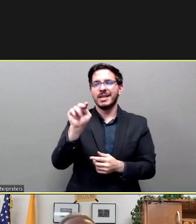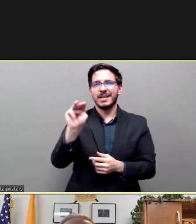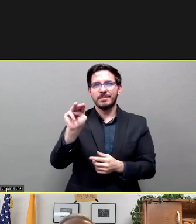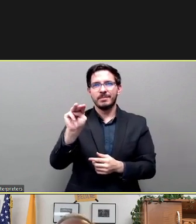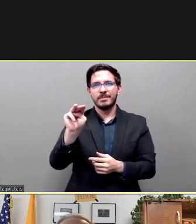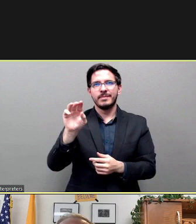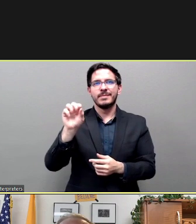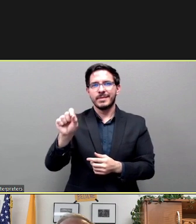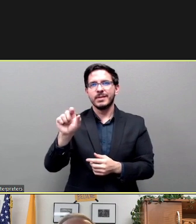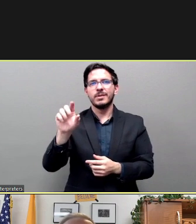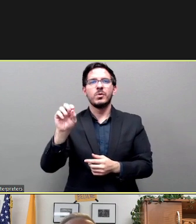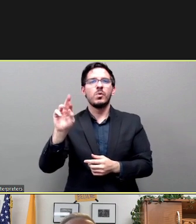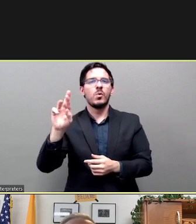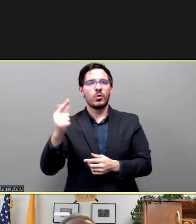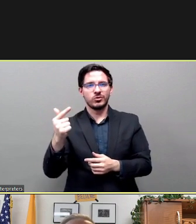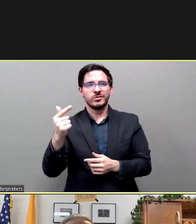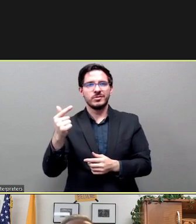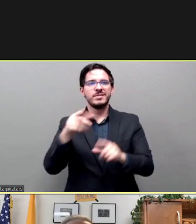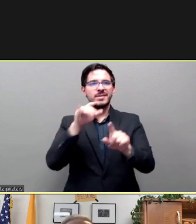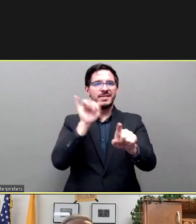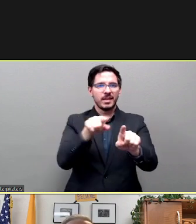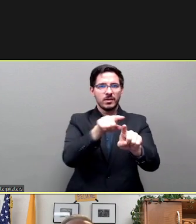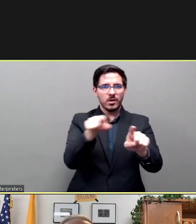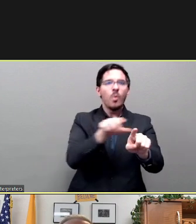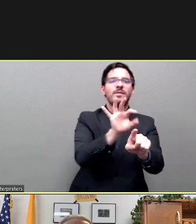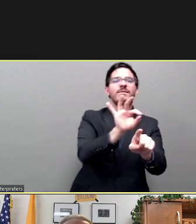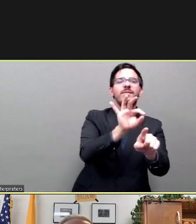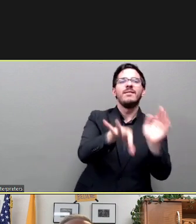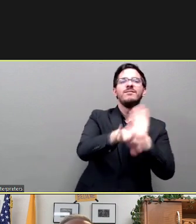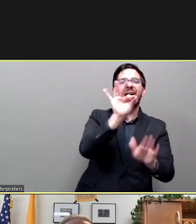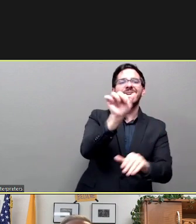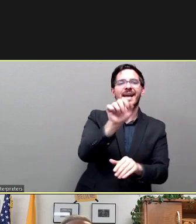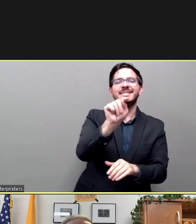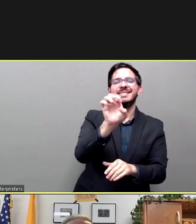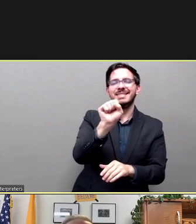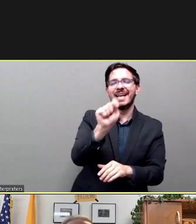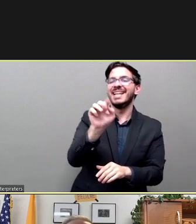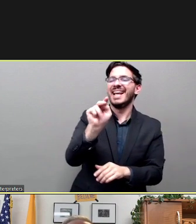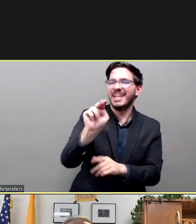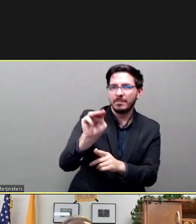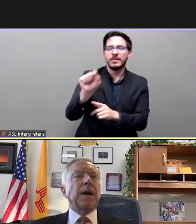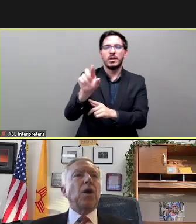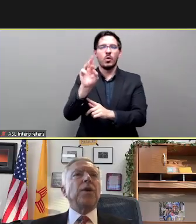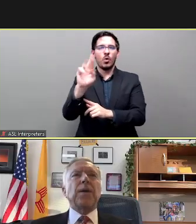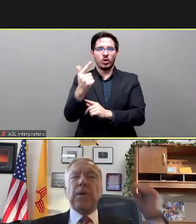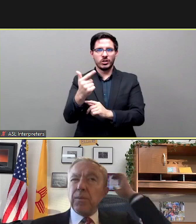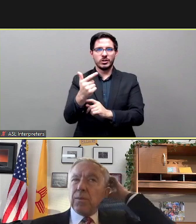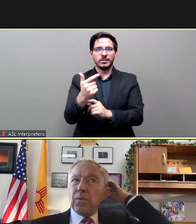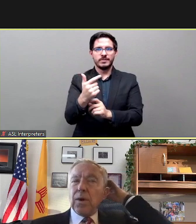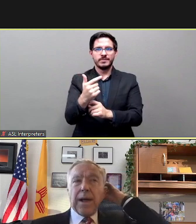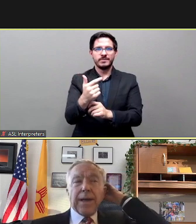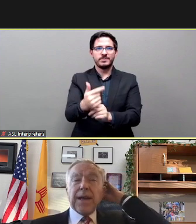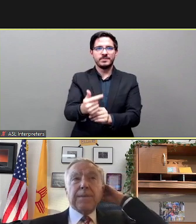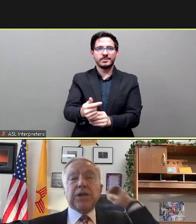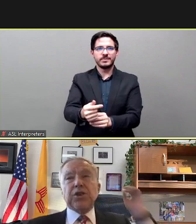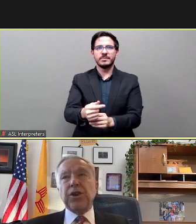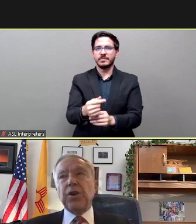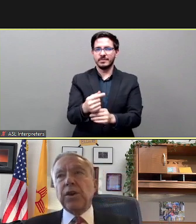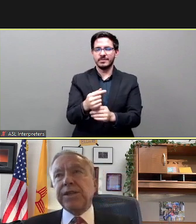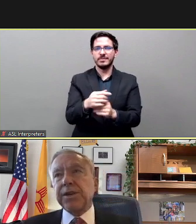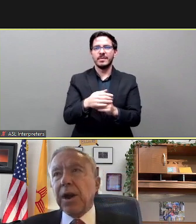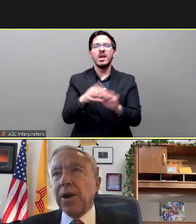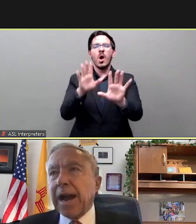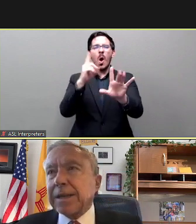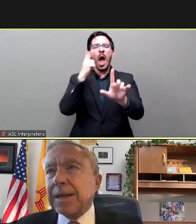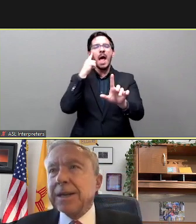well, since that is fully funded. Next slide, please. And I think Oh yeah, I think I'm going to turn it